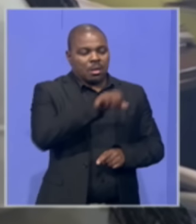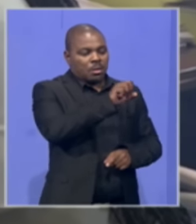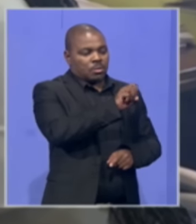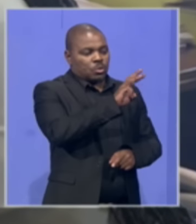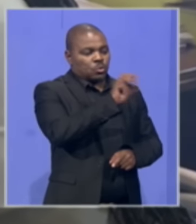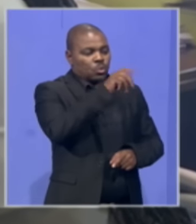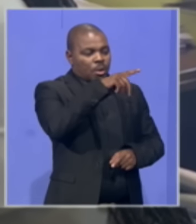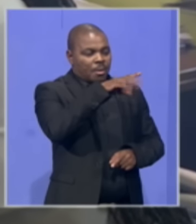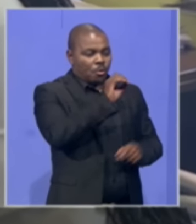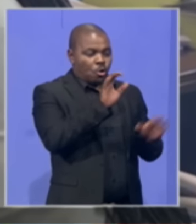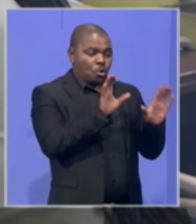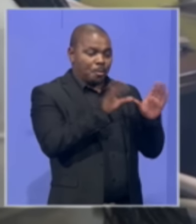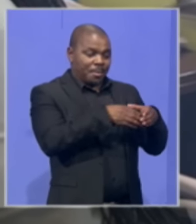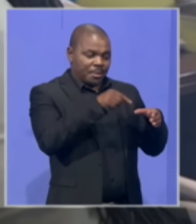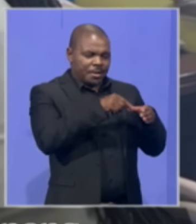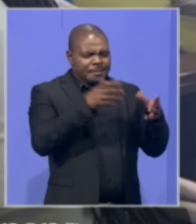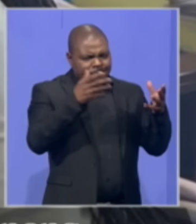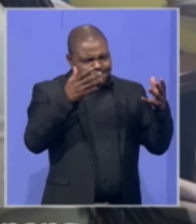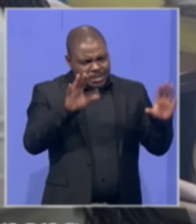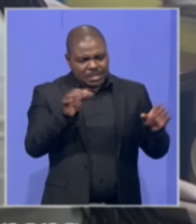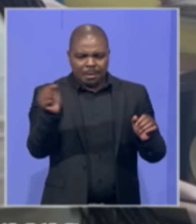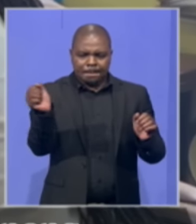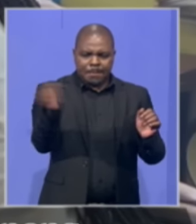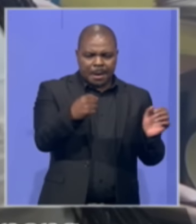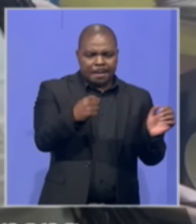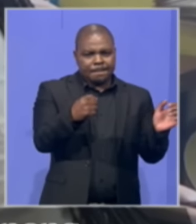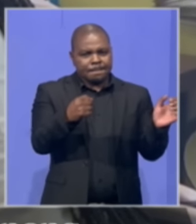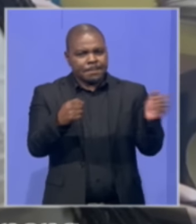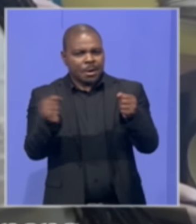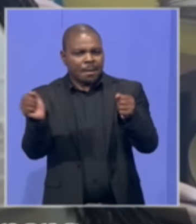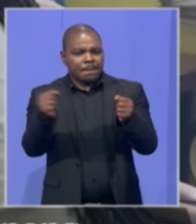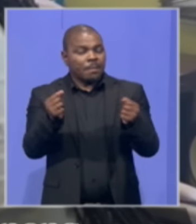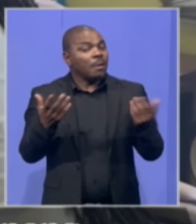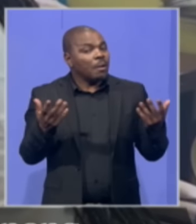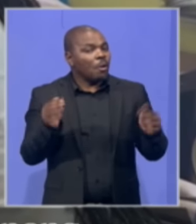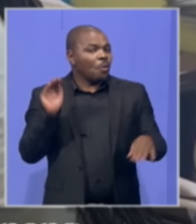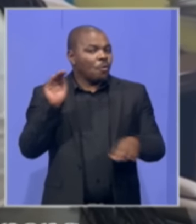government has employed more than